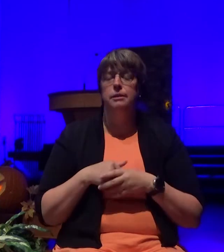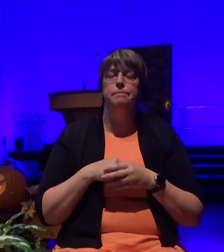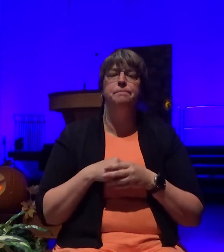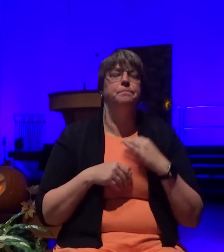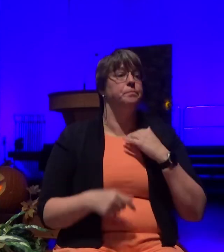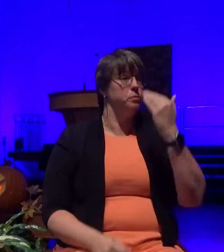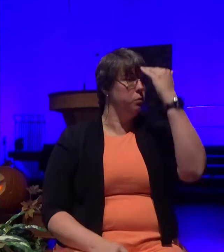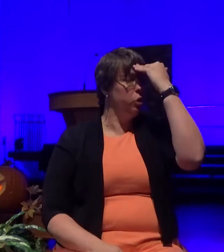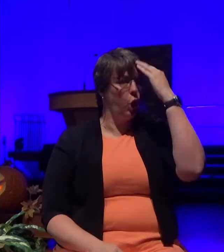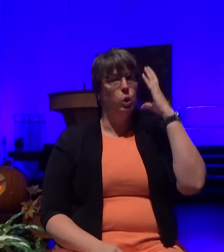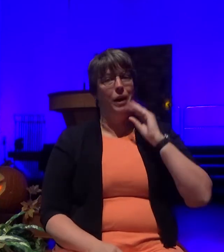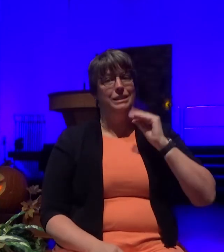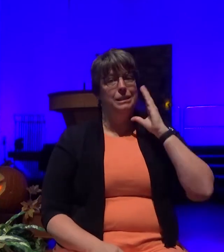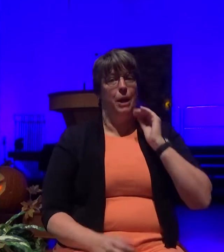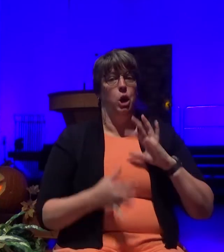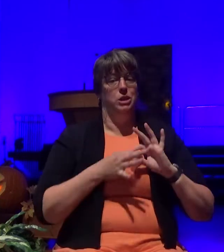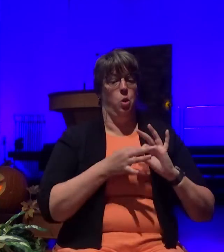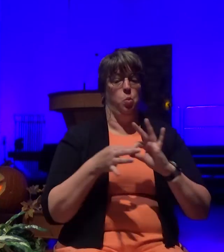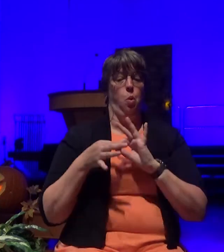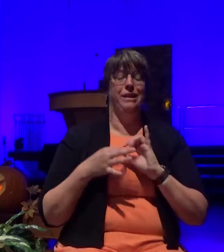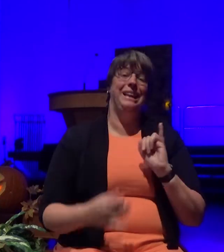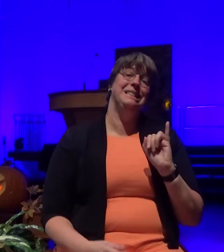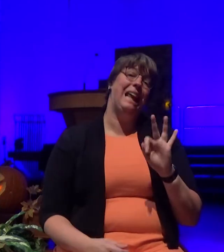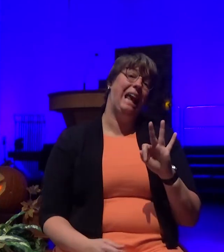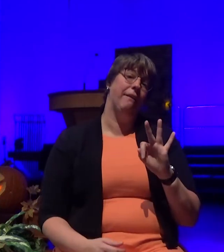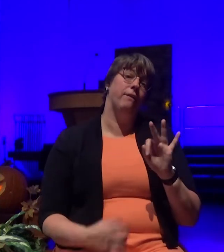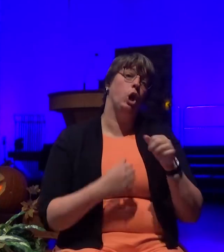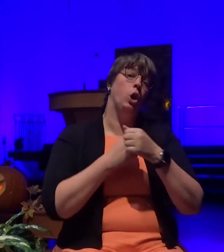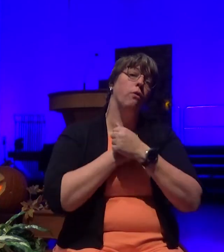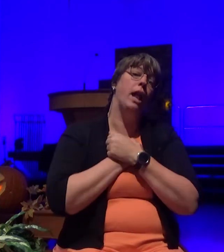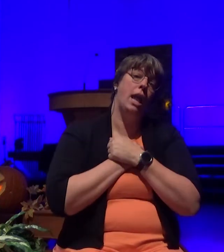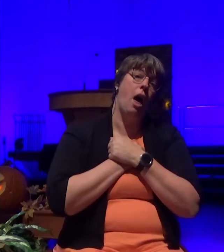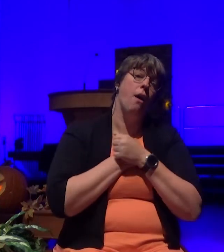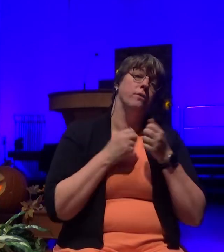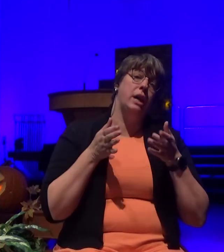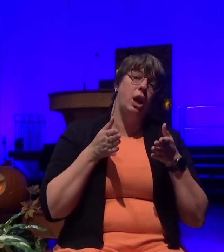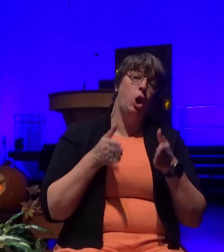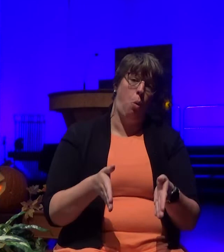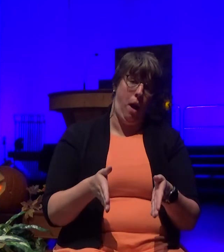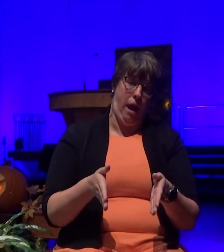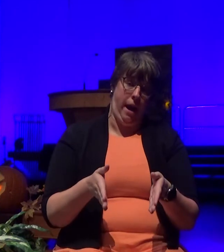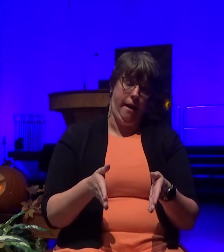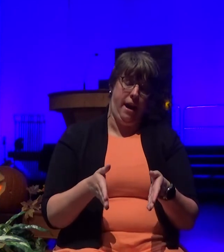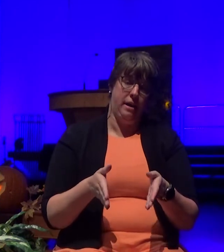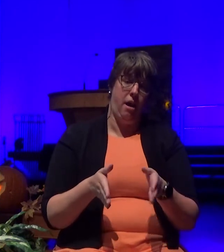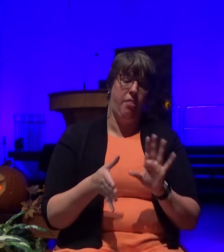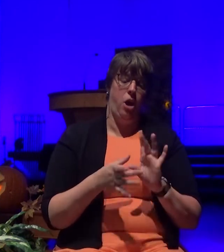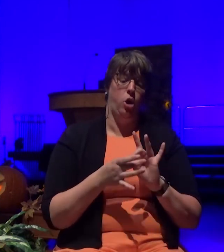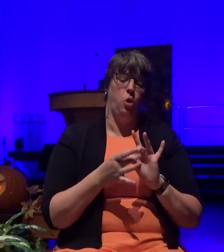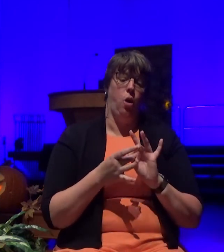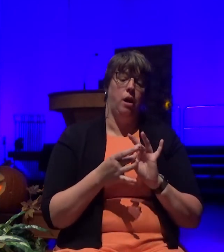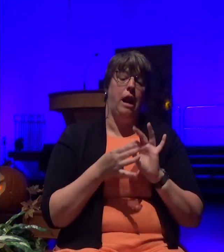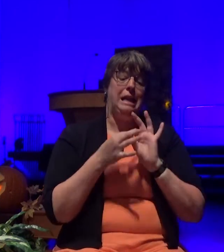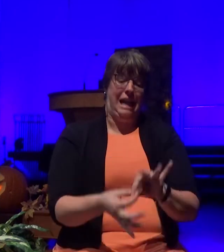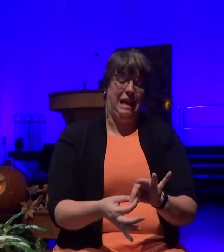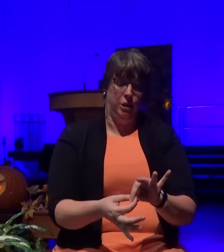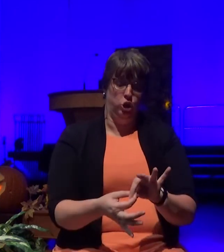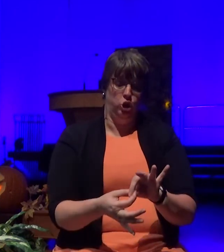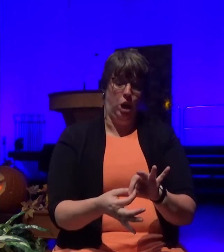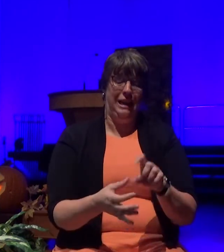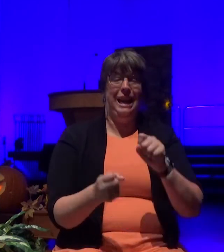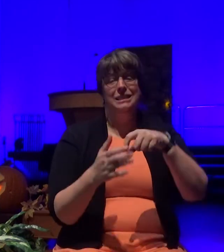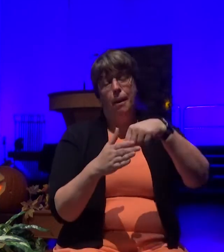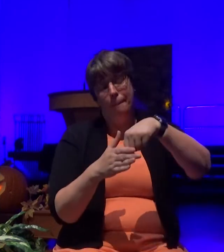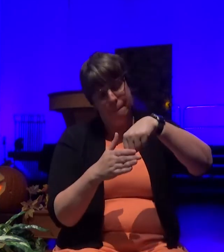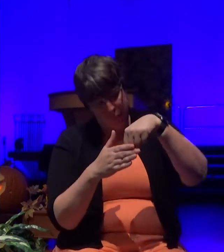experiencing oneness if you have loved in such a way that your connection to another human being is profound. You can